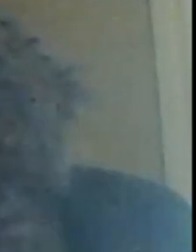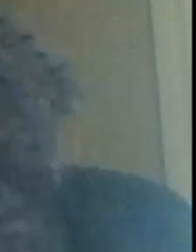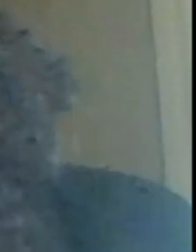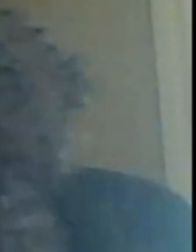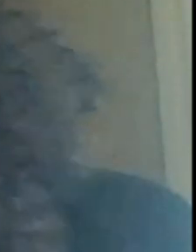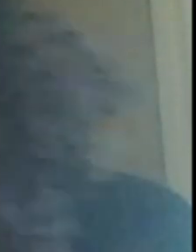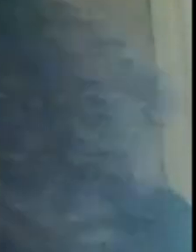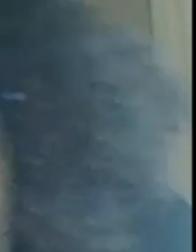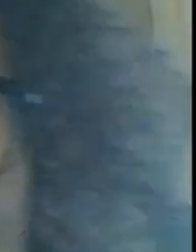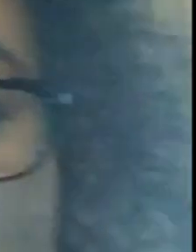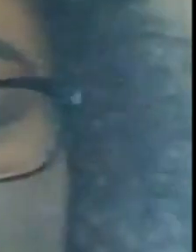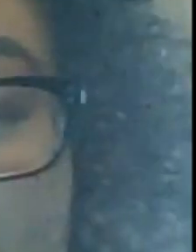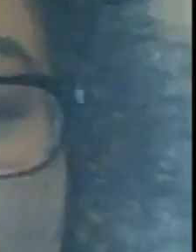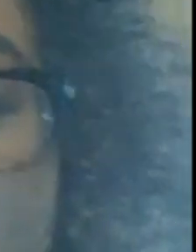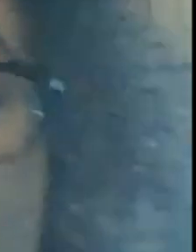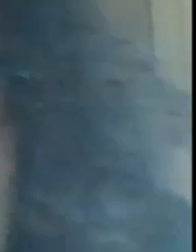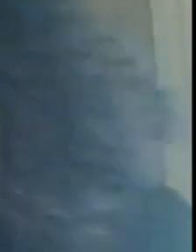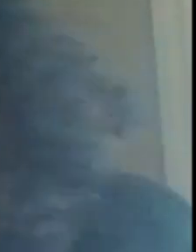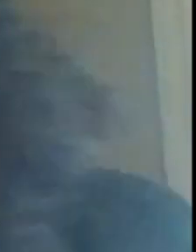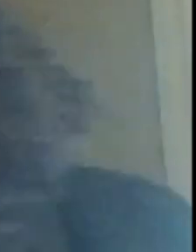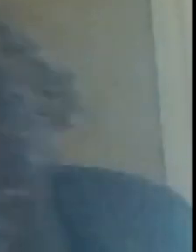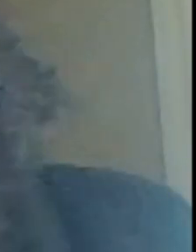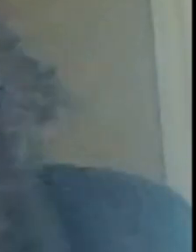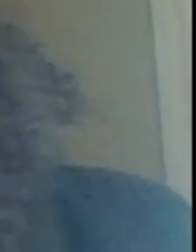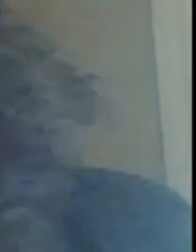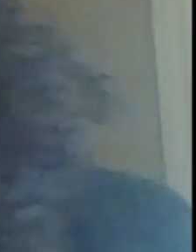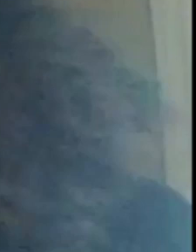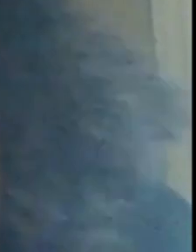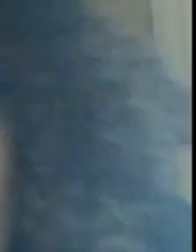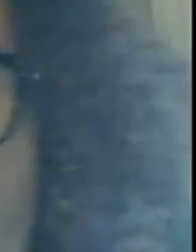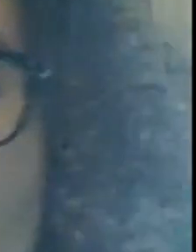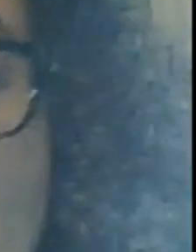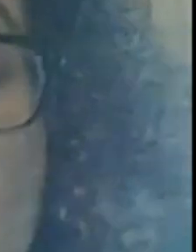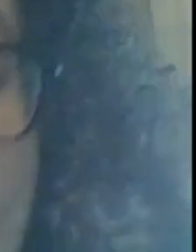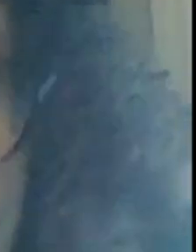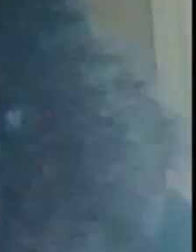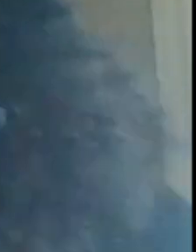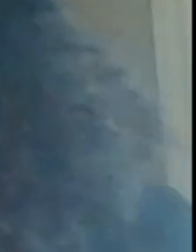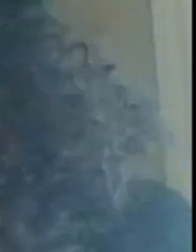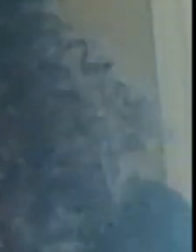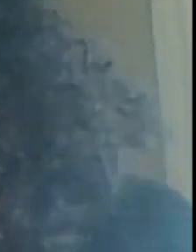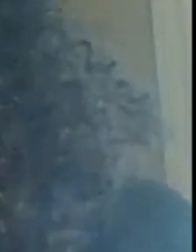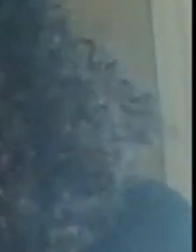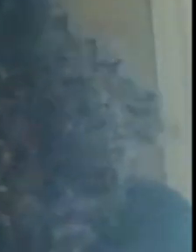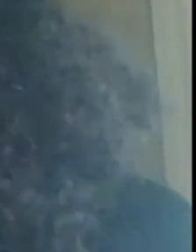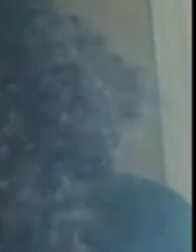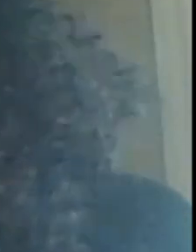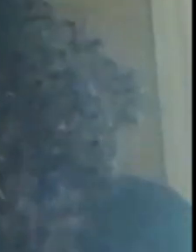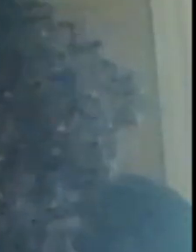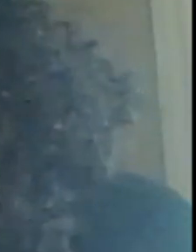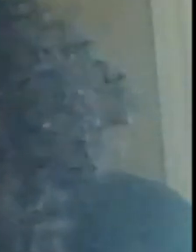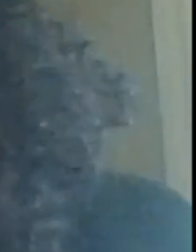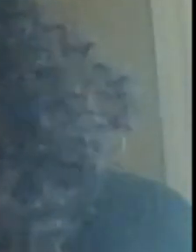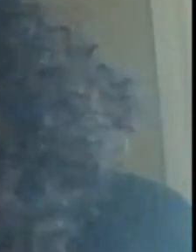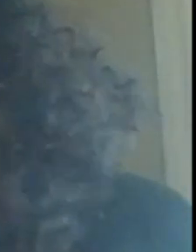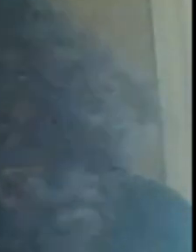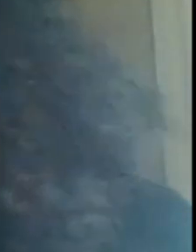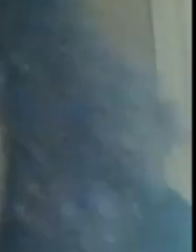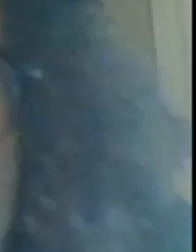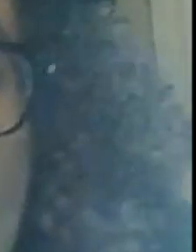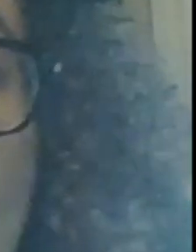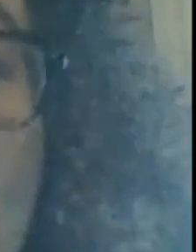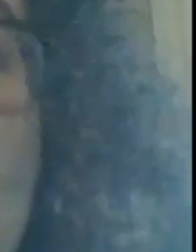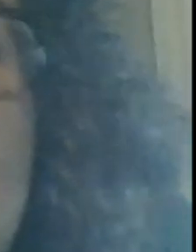campus-based programs for domestic students. This session is about our Educational Leadership Doctoral Program here at LU. It is one of the